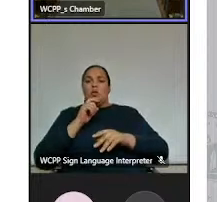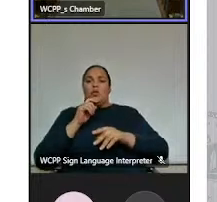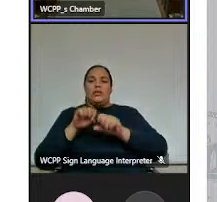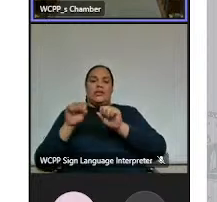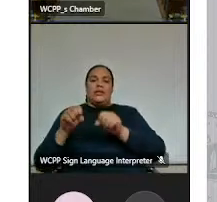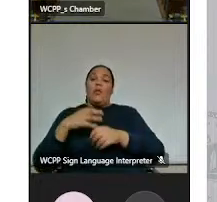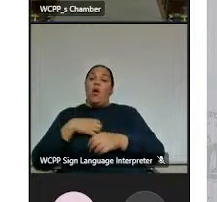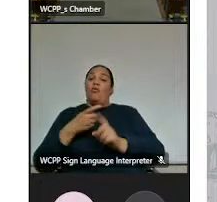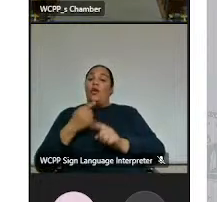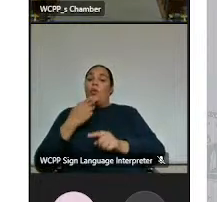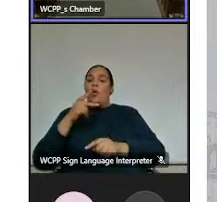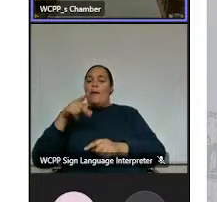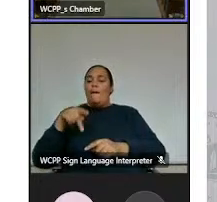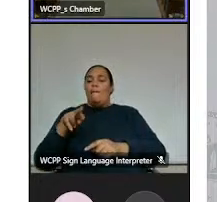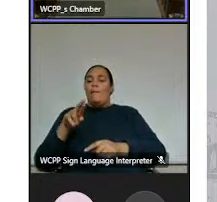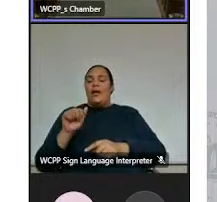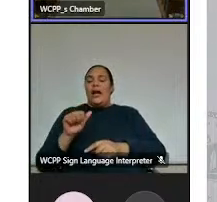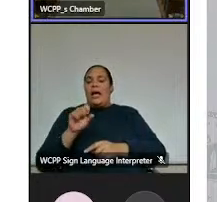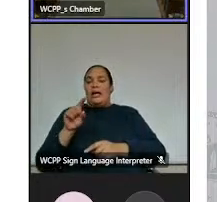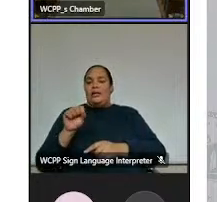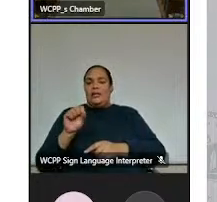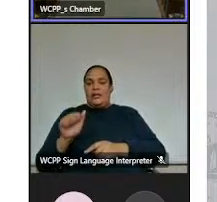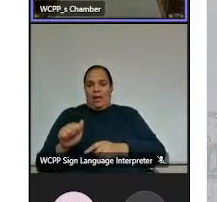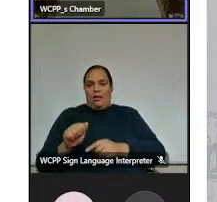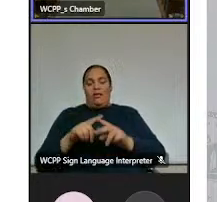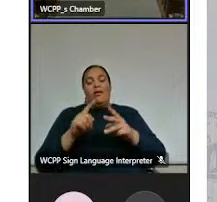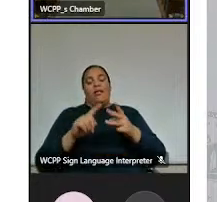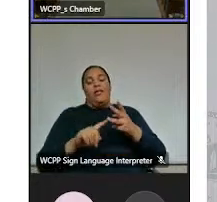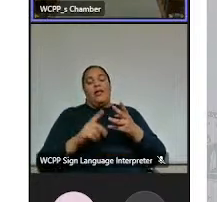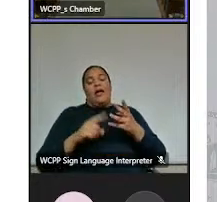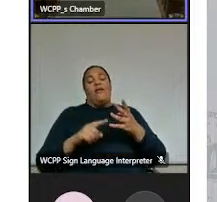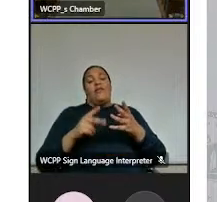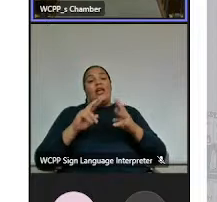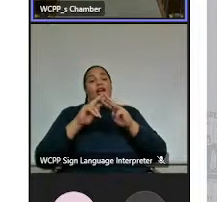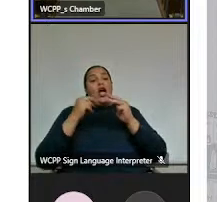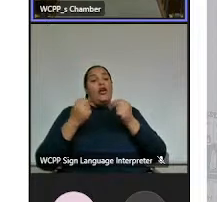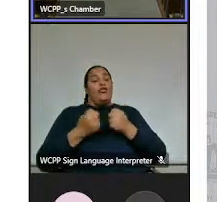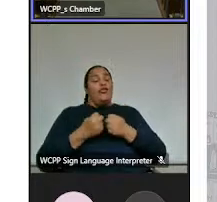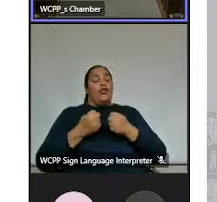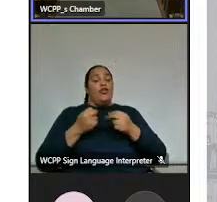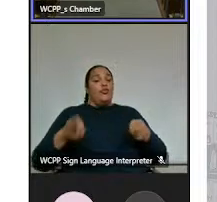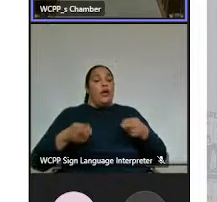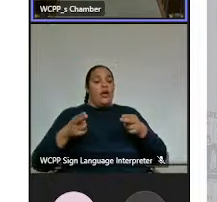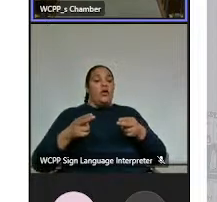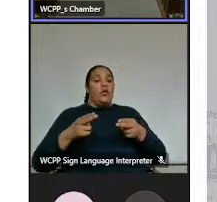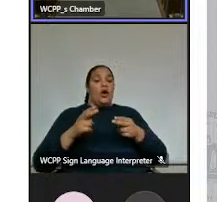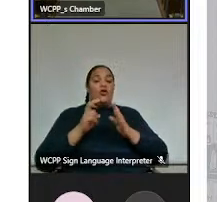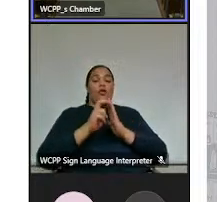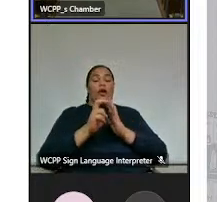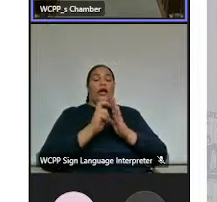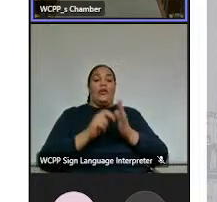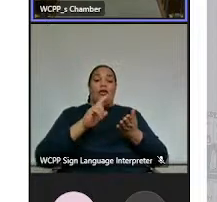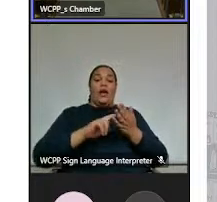PRASA. Then there's the National Railway Safety Regulator Act of 2002. This falls